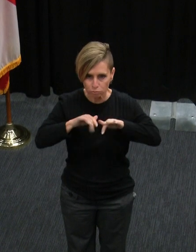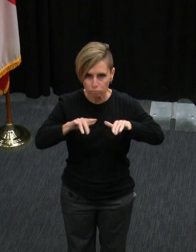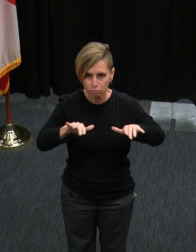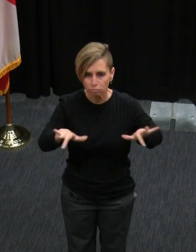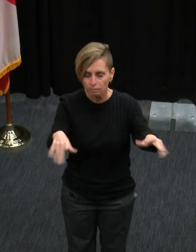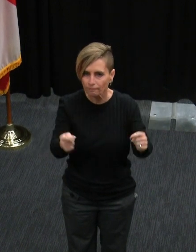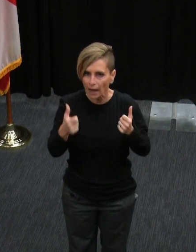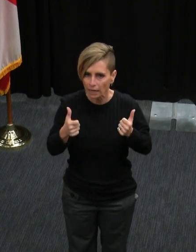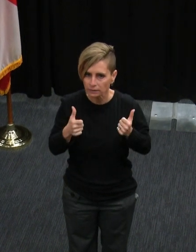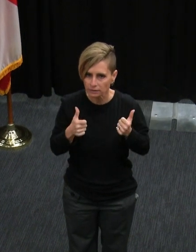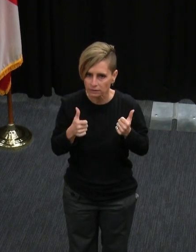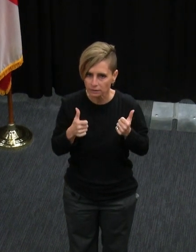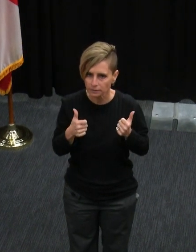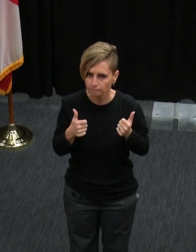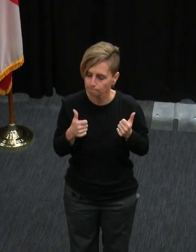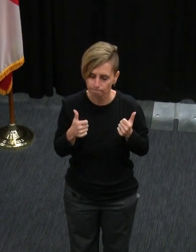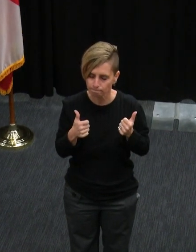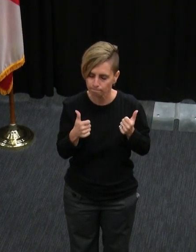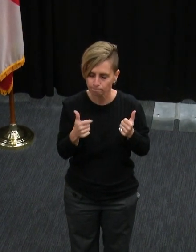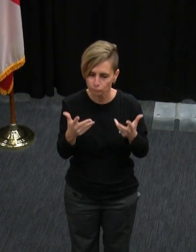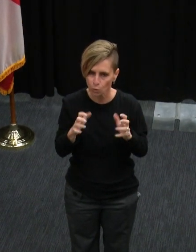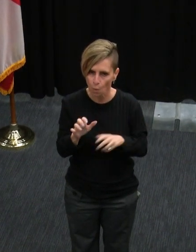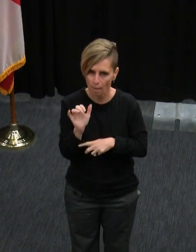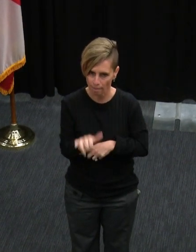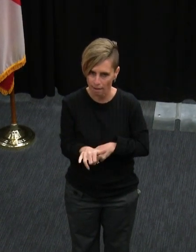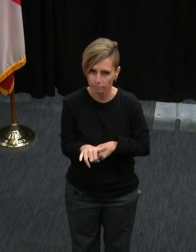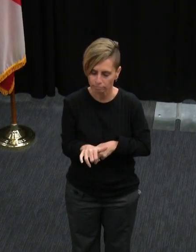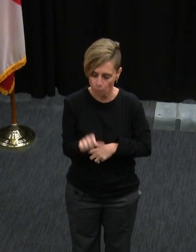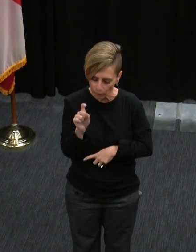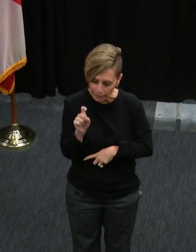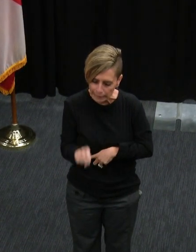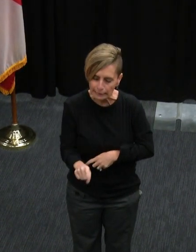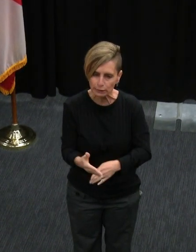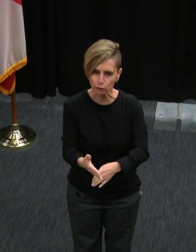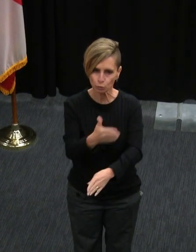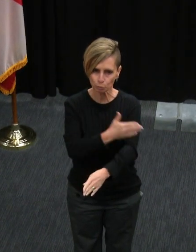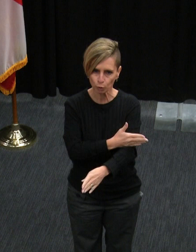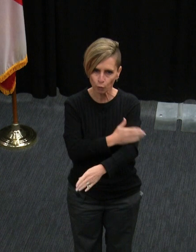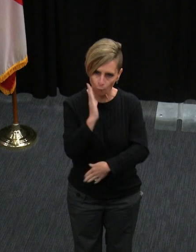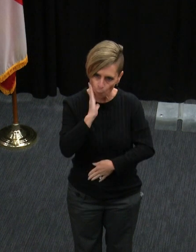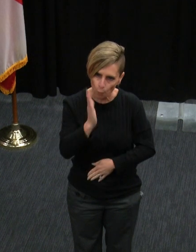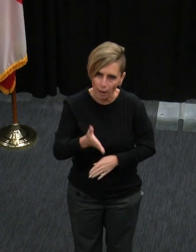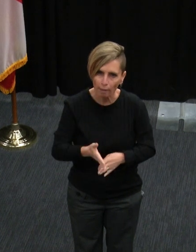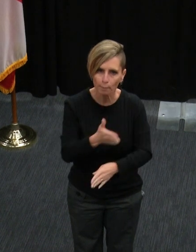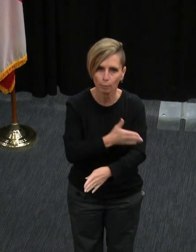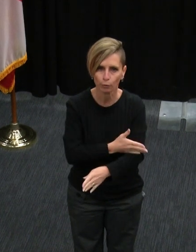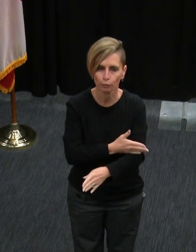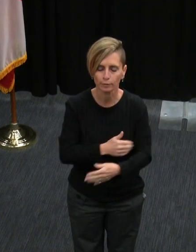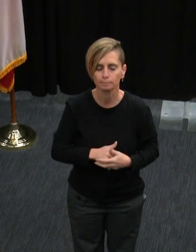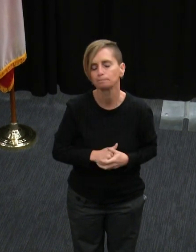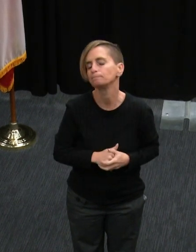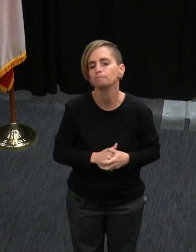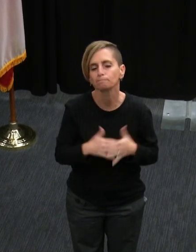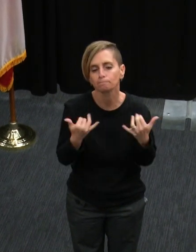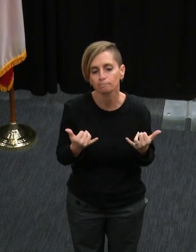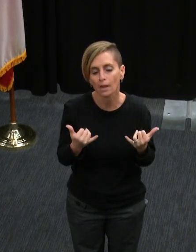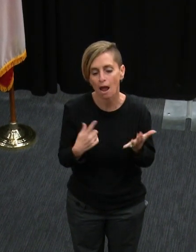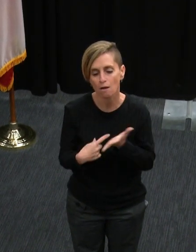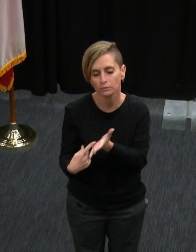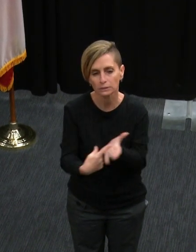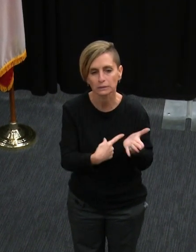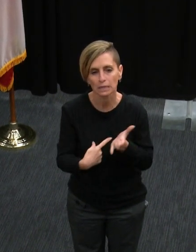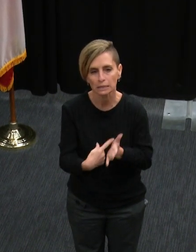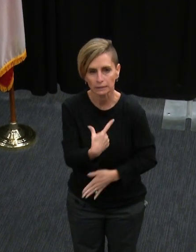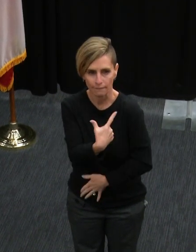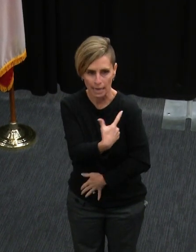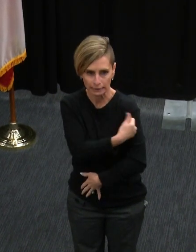designation that we want. So we can do better and we will do better. So now let's talk a little bit about the